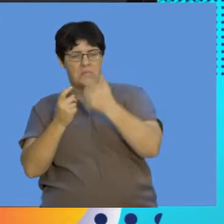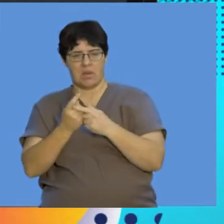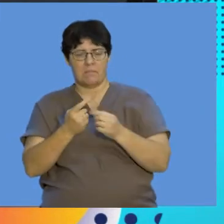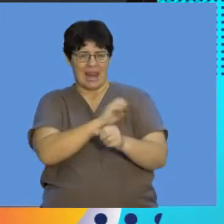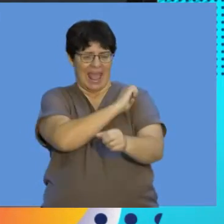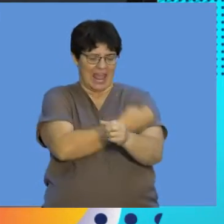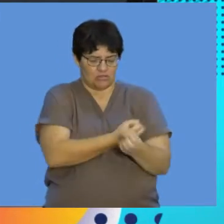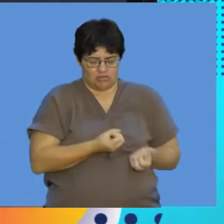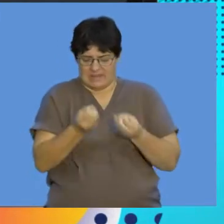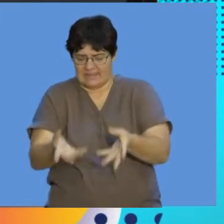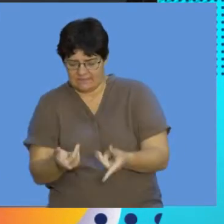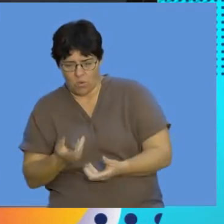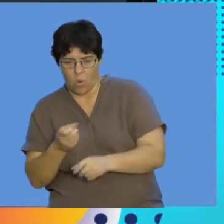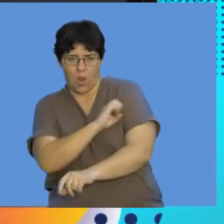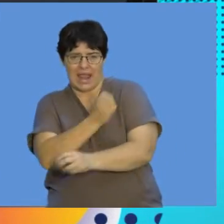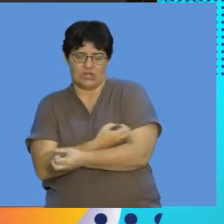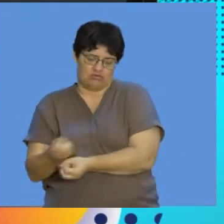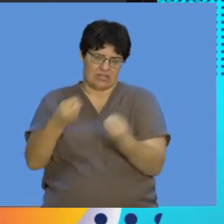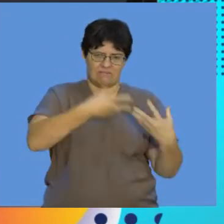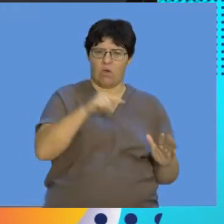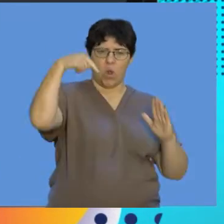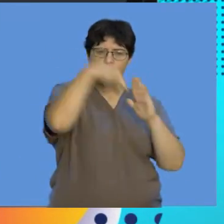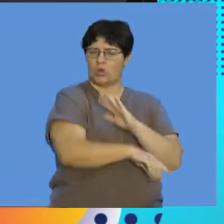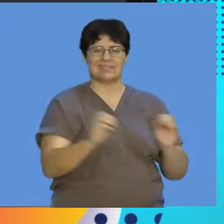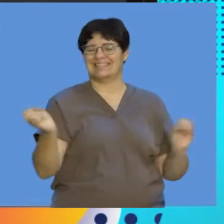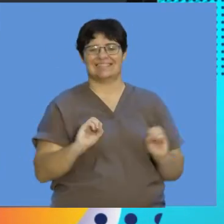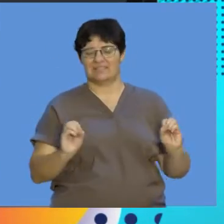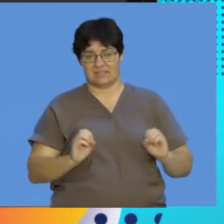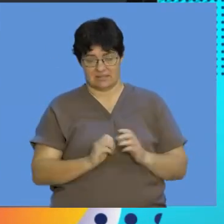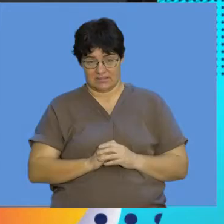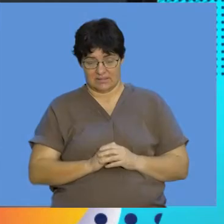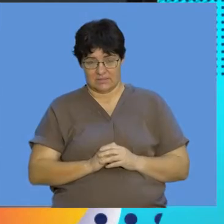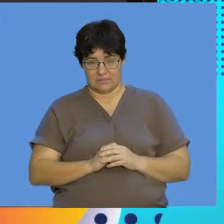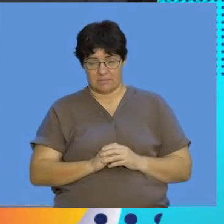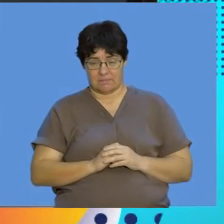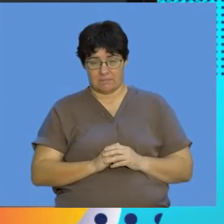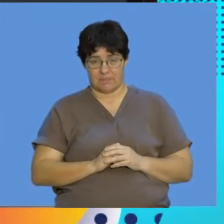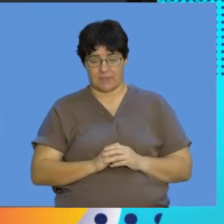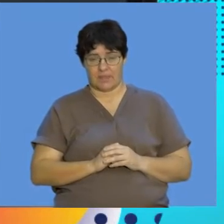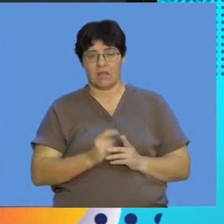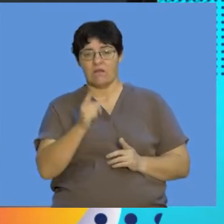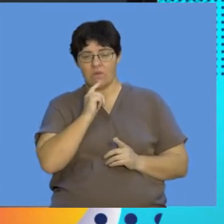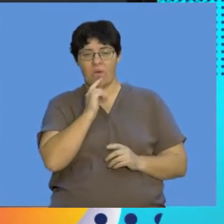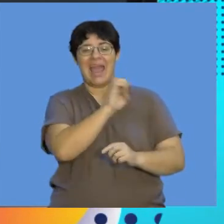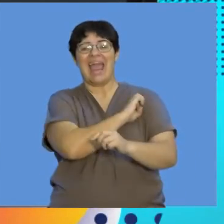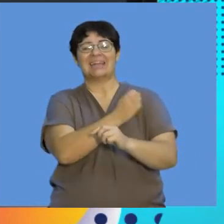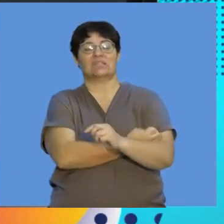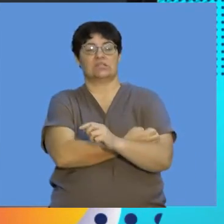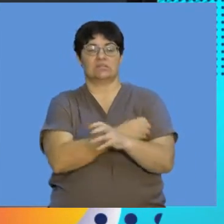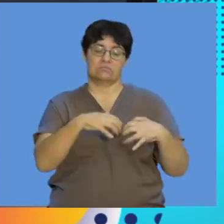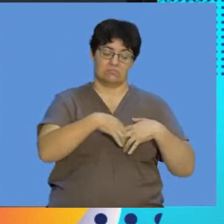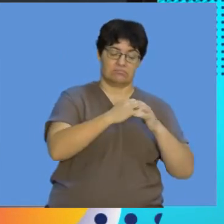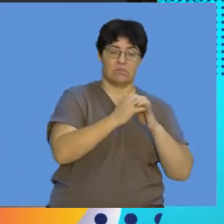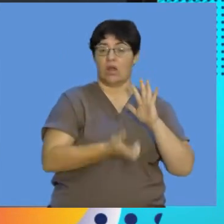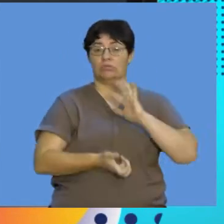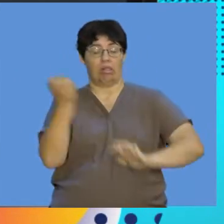transfer as opposed to loss? Okay, remember, we know that energy cannot be created or destroyed. In other